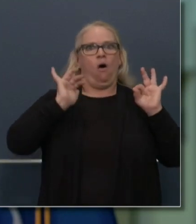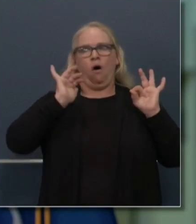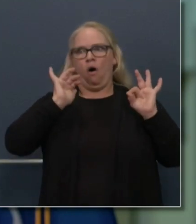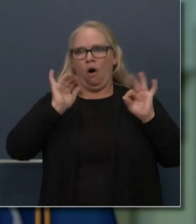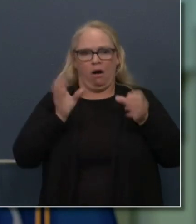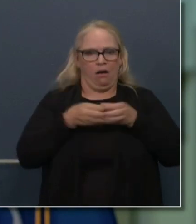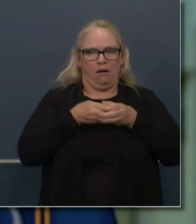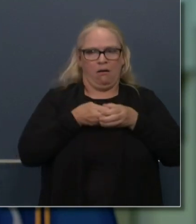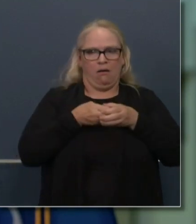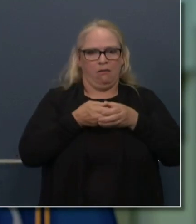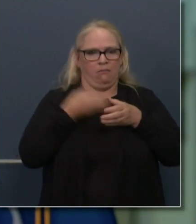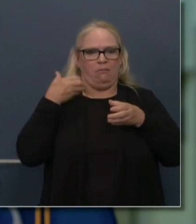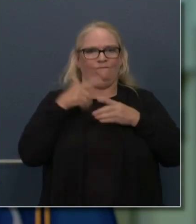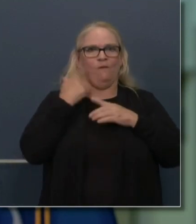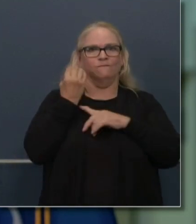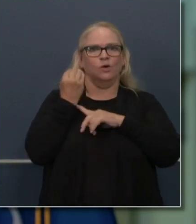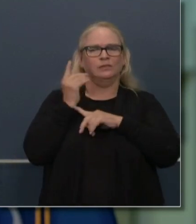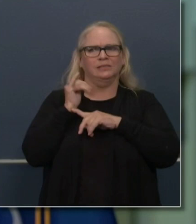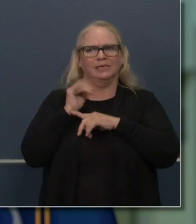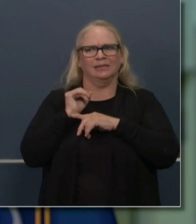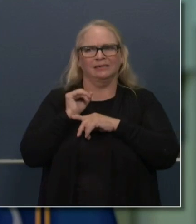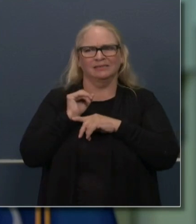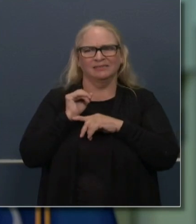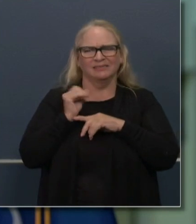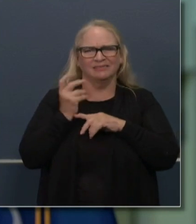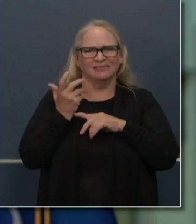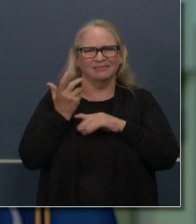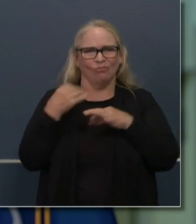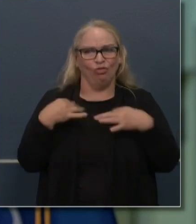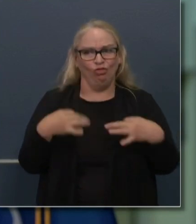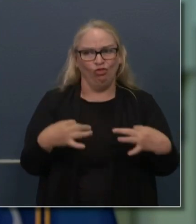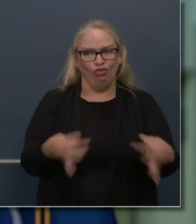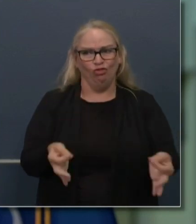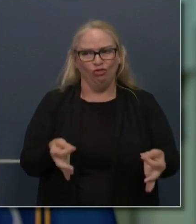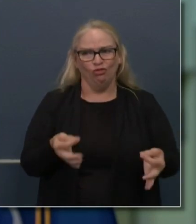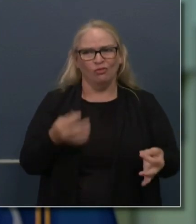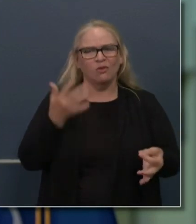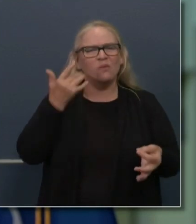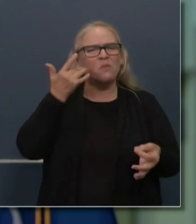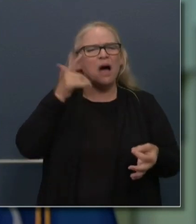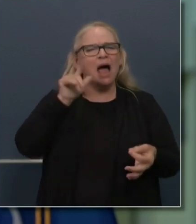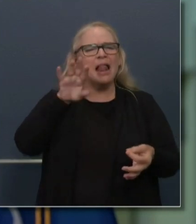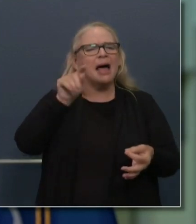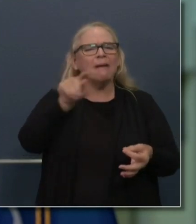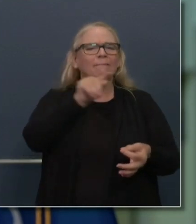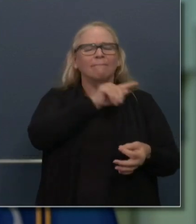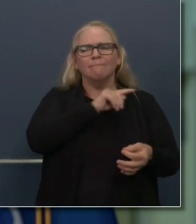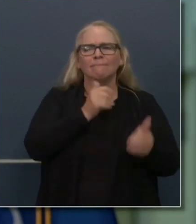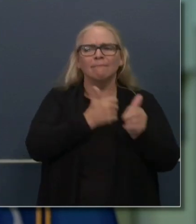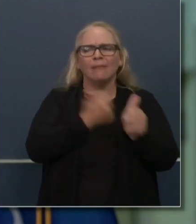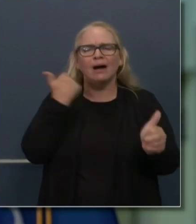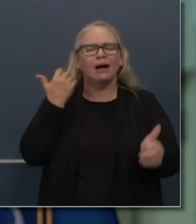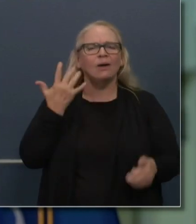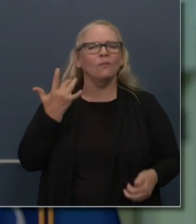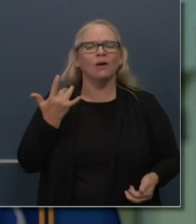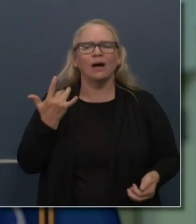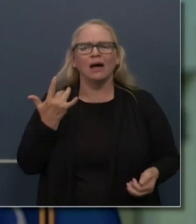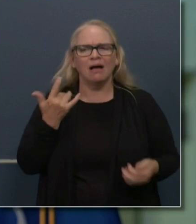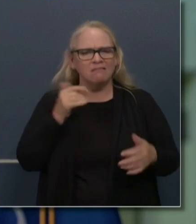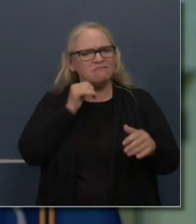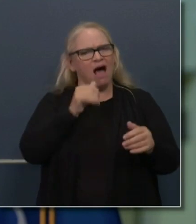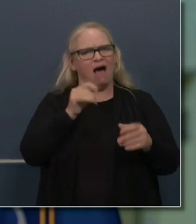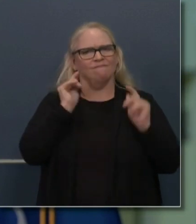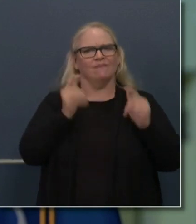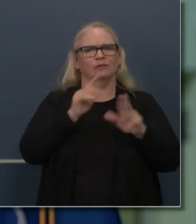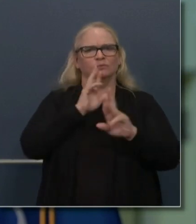and overflow that the labs are seeing in order for people to get that current status of if they're infected or not? Yeah, no,